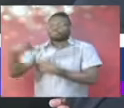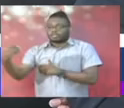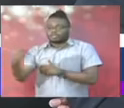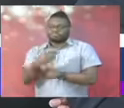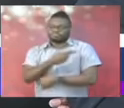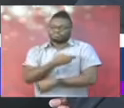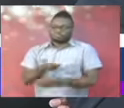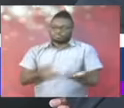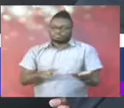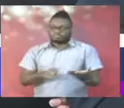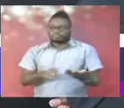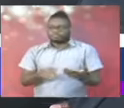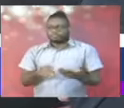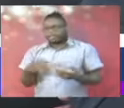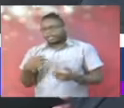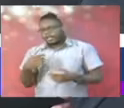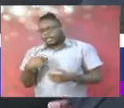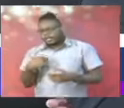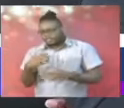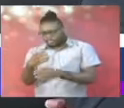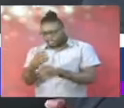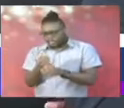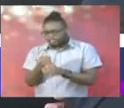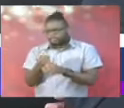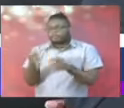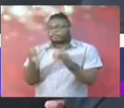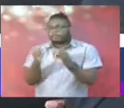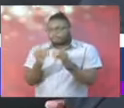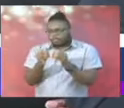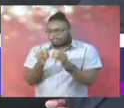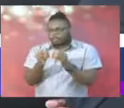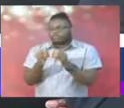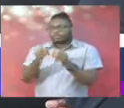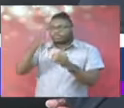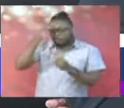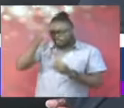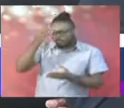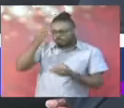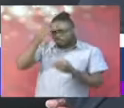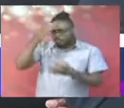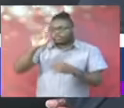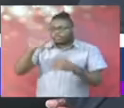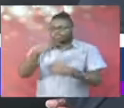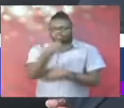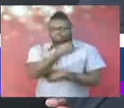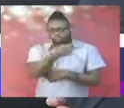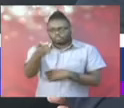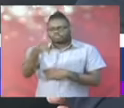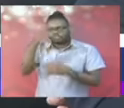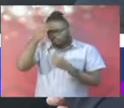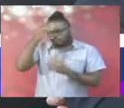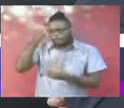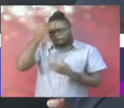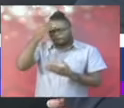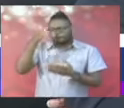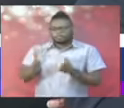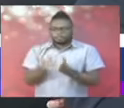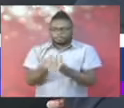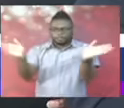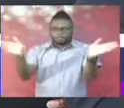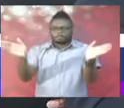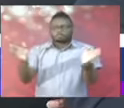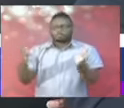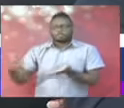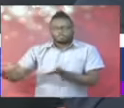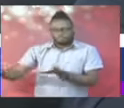we have all the outstanding information, because some of the information is still outstanding. Once we have all of that compiled and collated, we will do another update